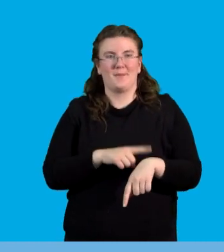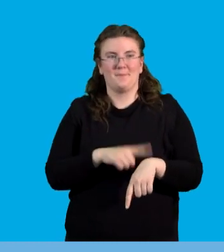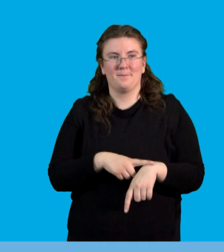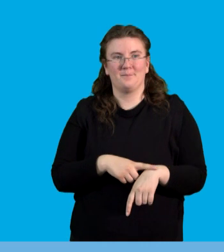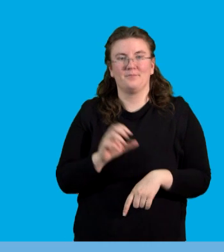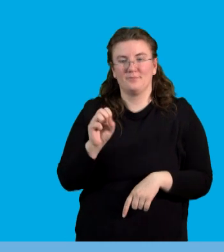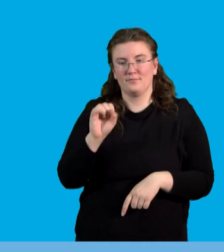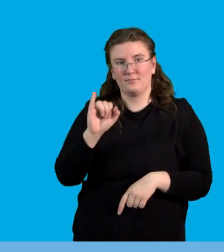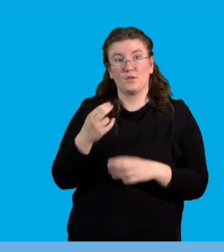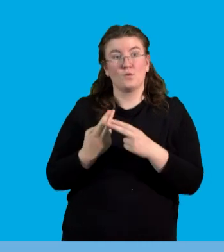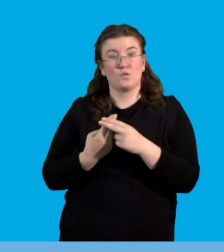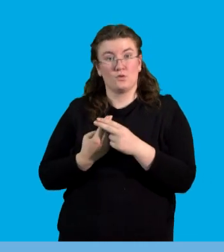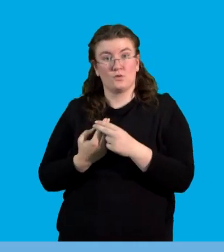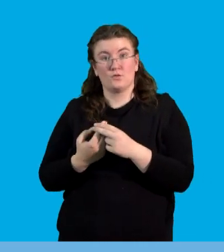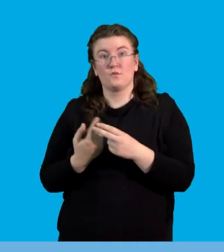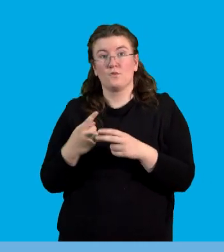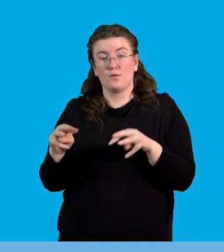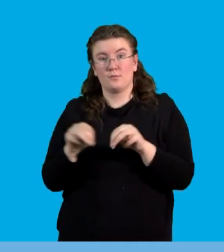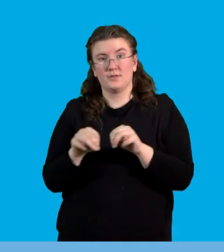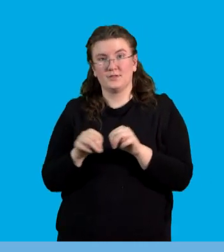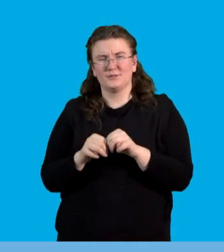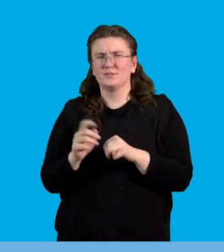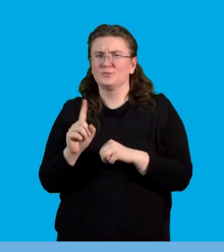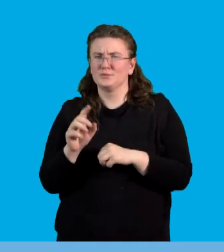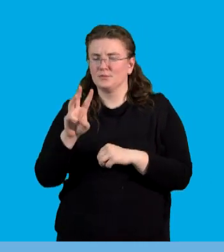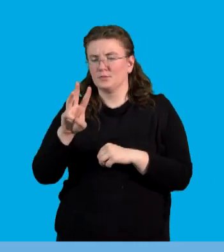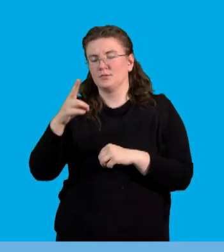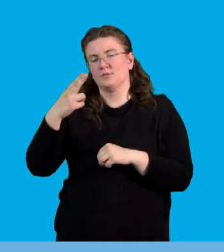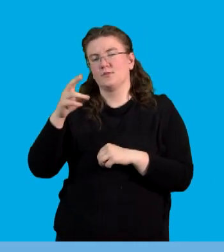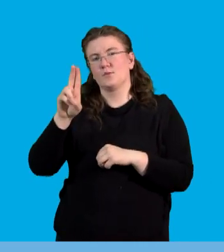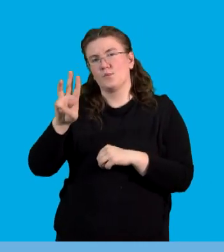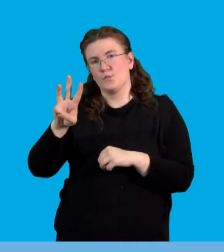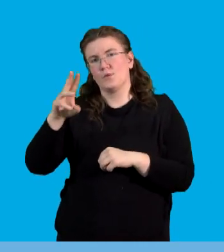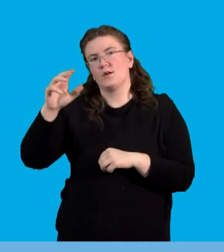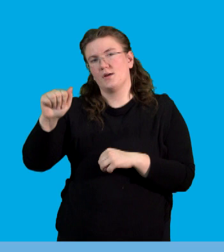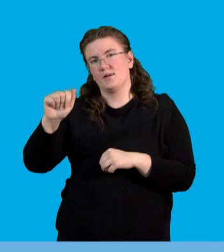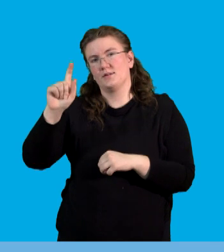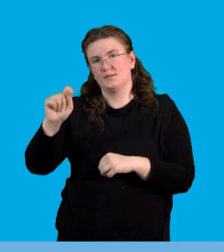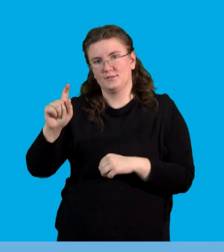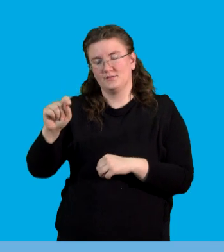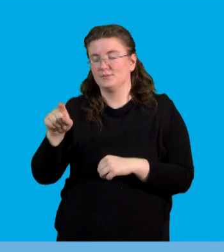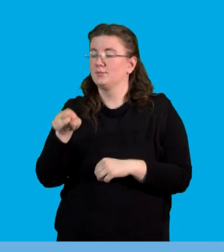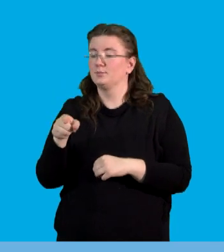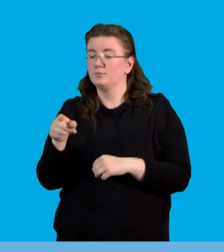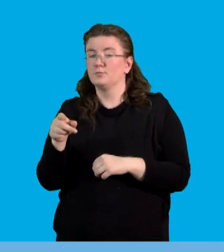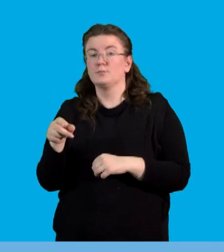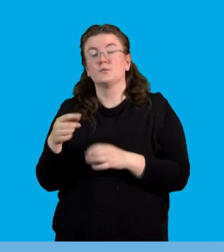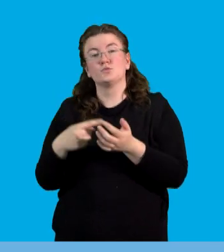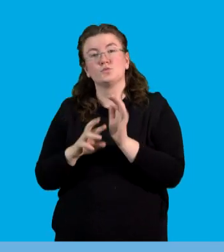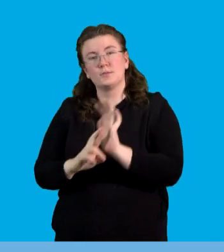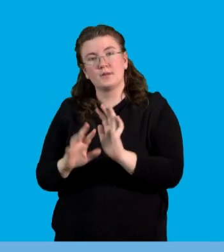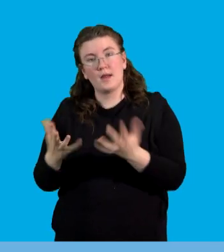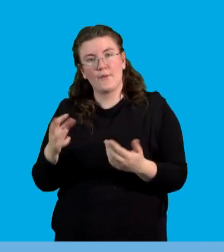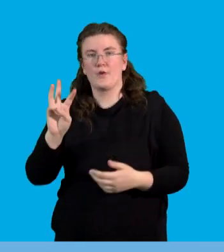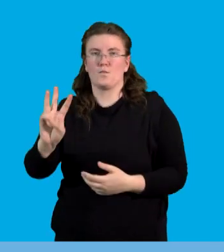the SI unit used to measure electrical power is watt, which is denoted by capital letter W. So 1 watt